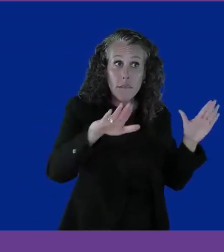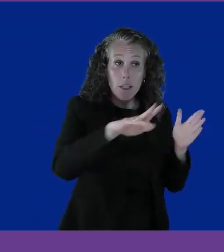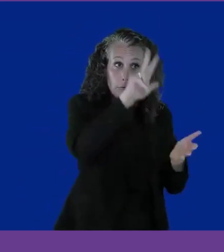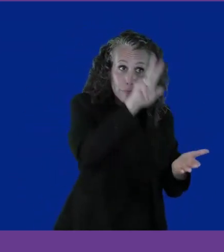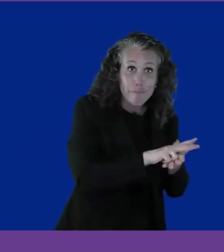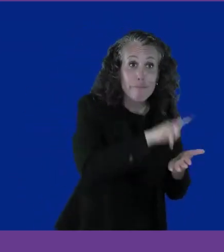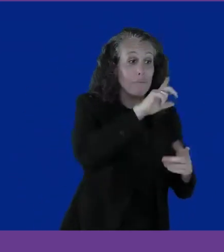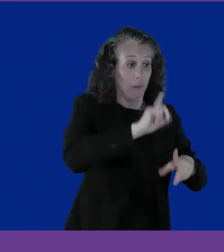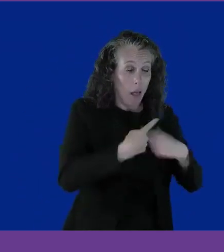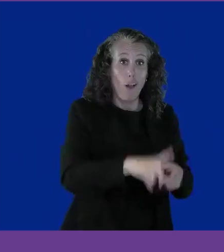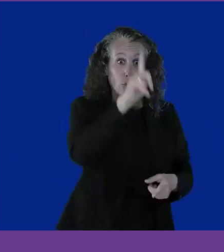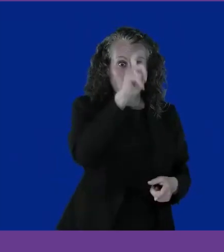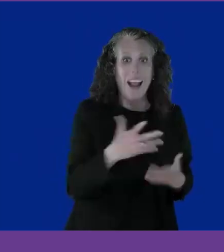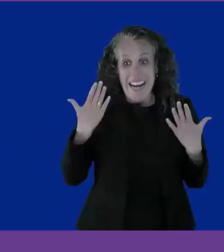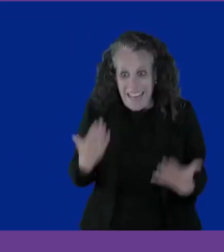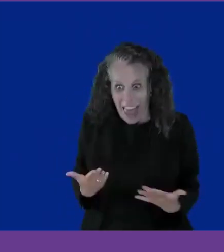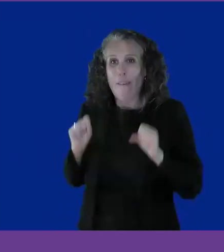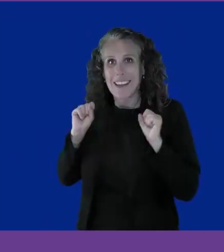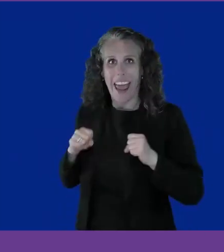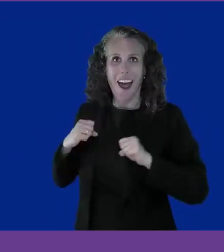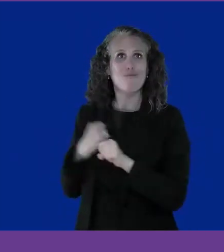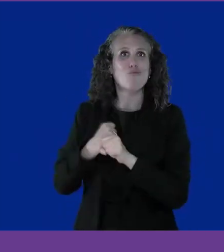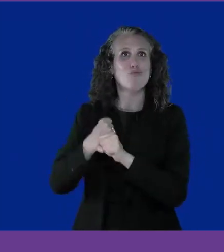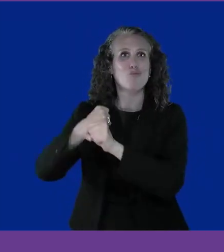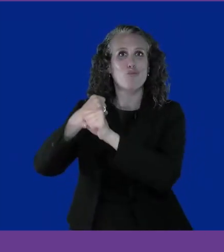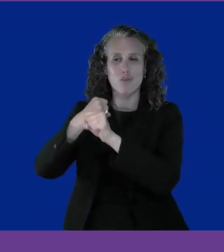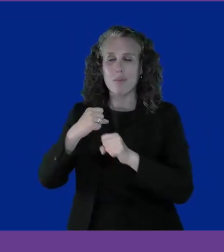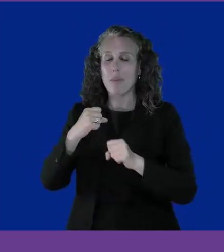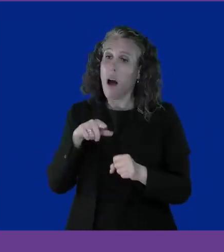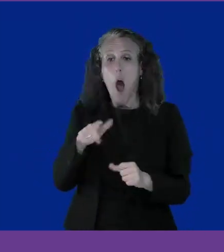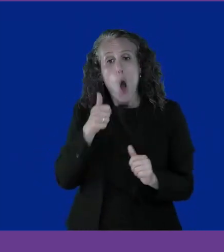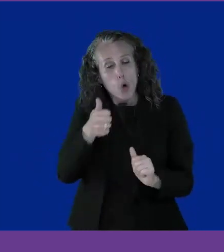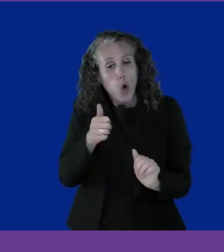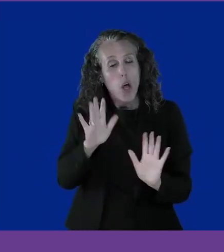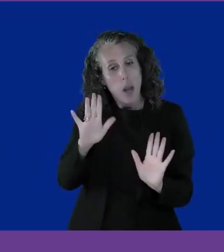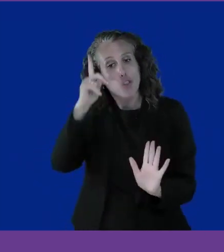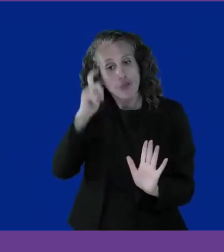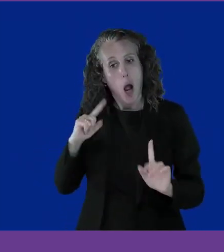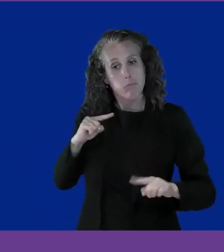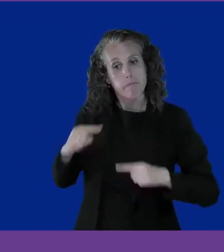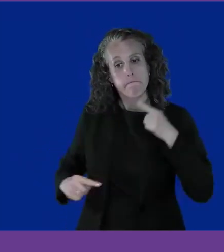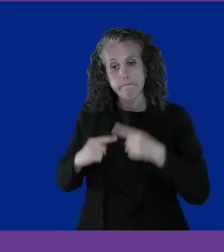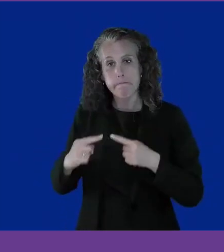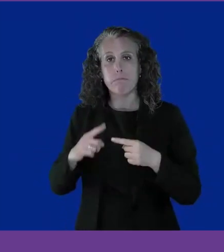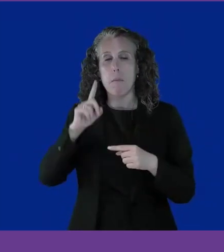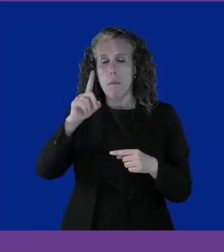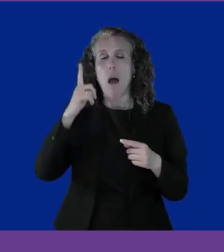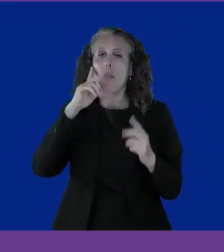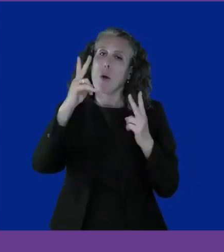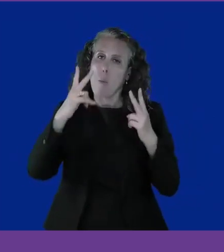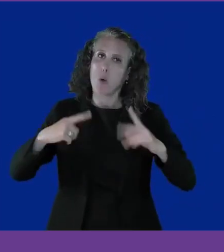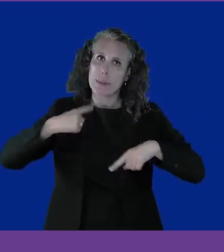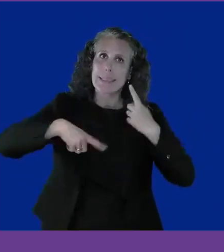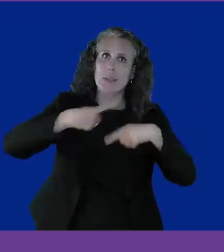now we can work on that. And I think it's a good start, but we should stay on that way. It's very important.